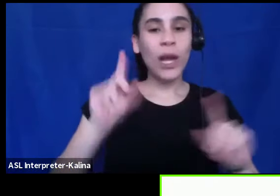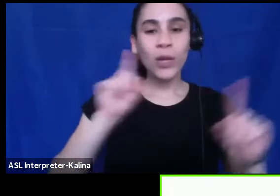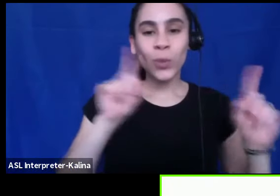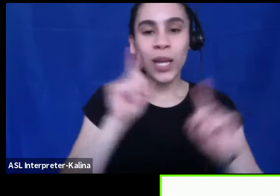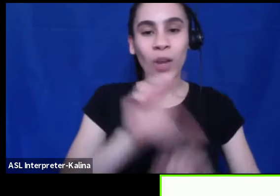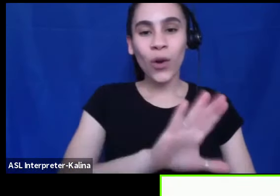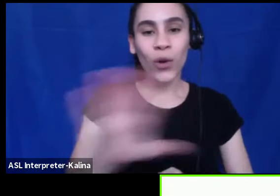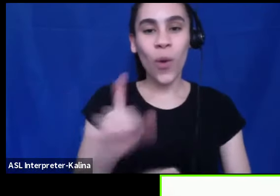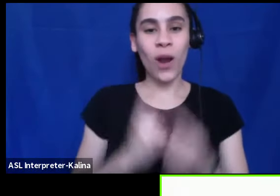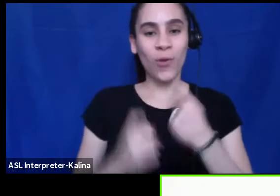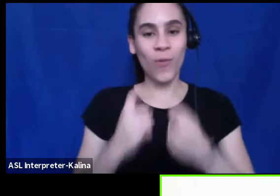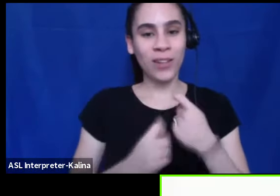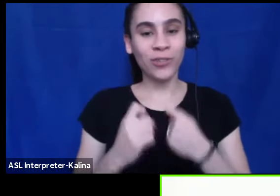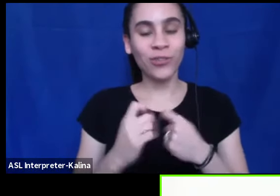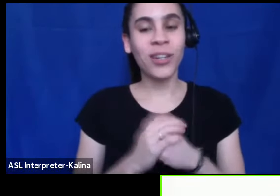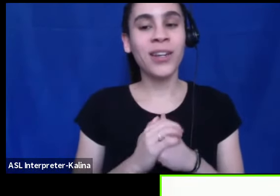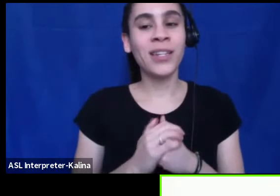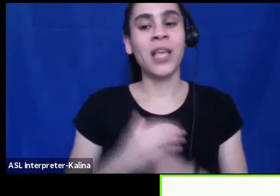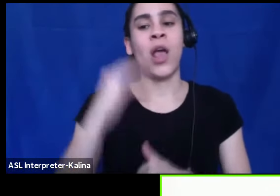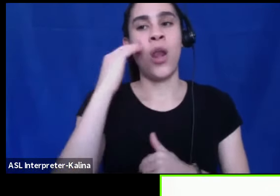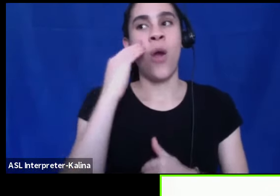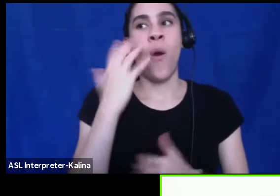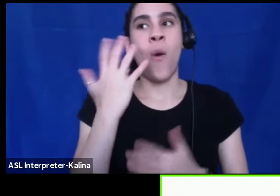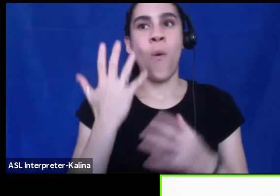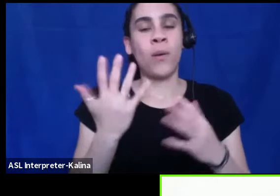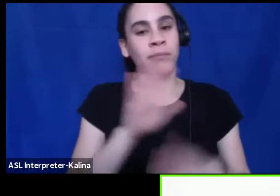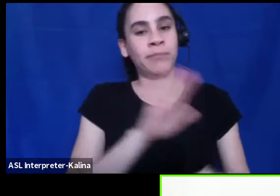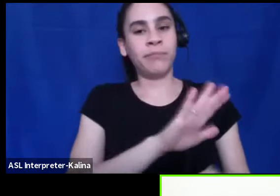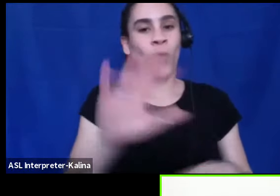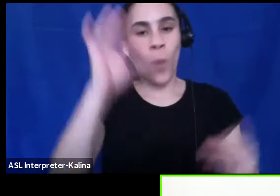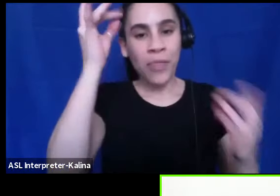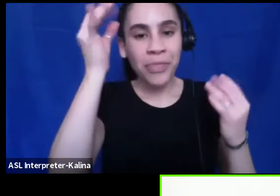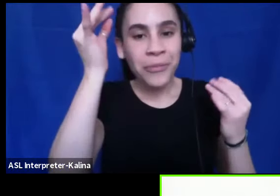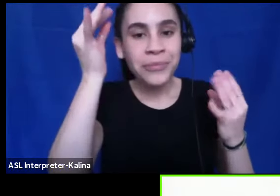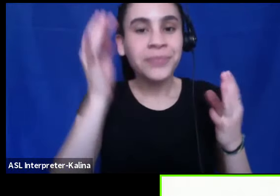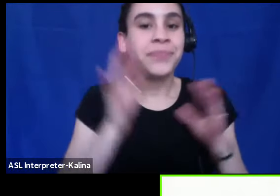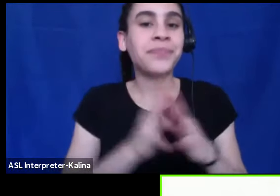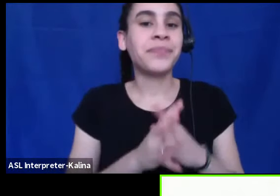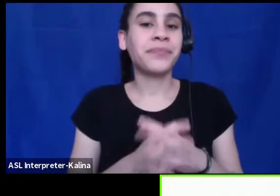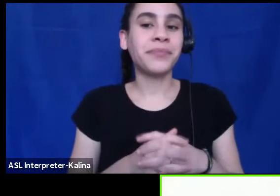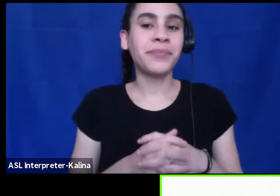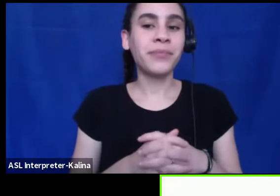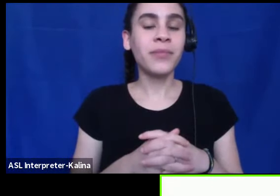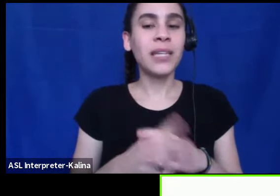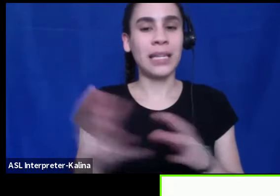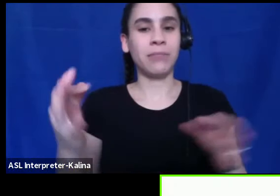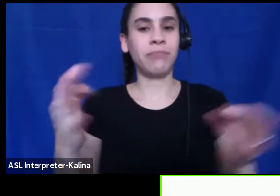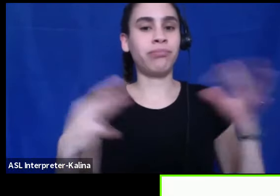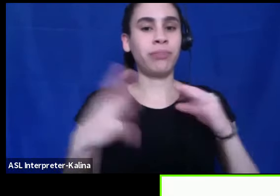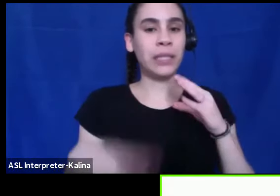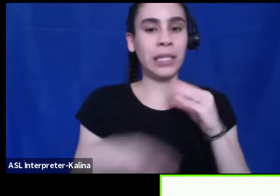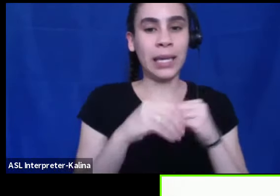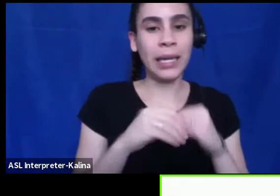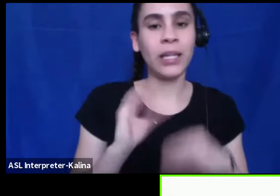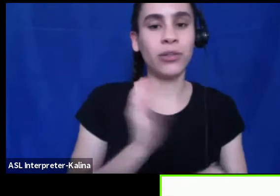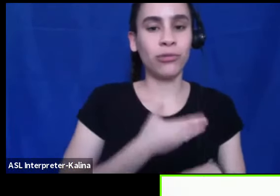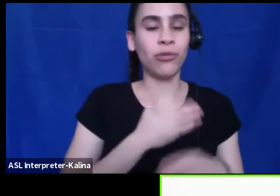and know kind of what you're thinking about, and adds to the conversation. So appreciate you all.